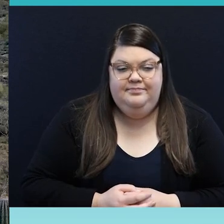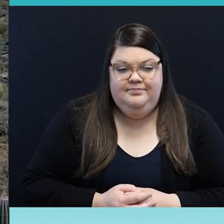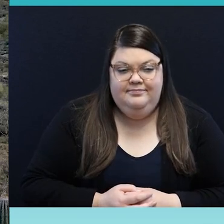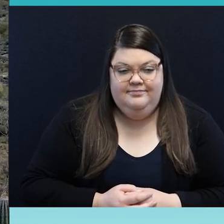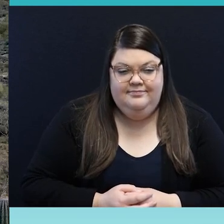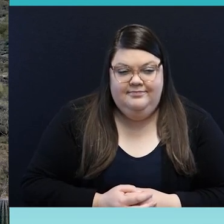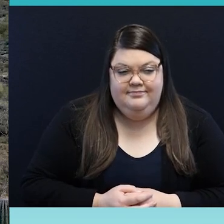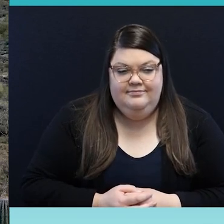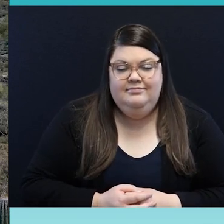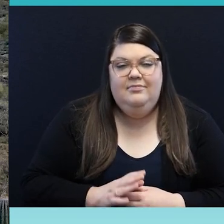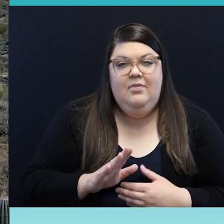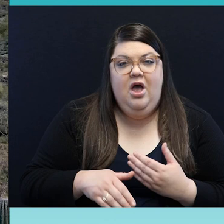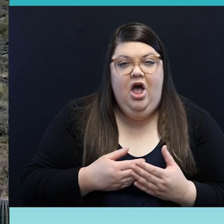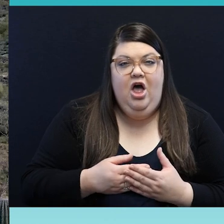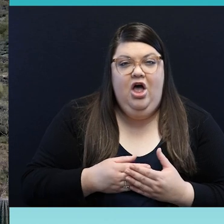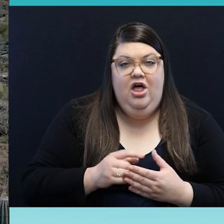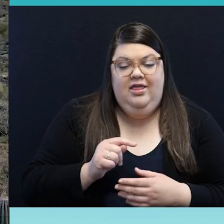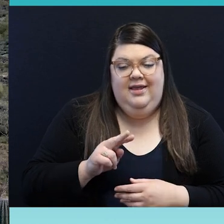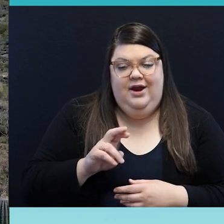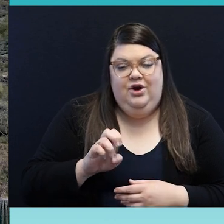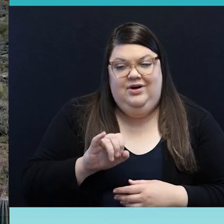All There Is podcast